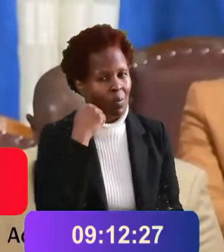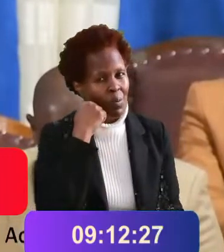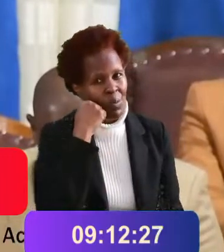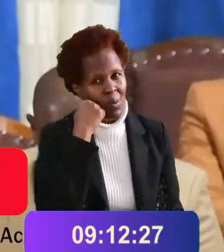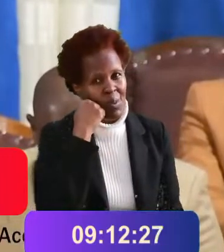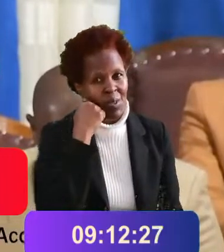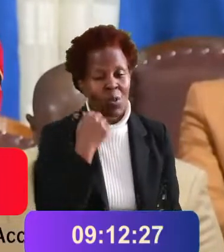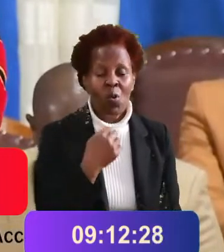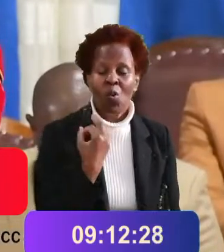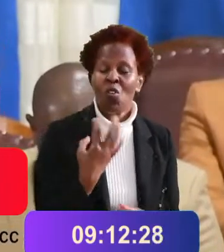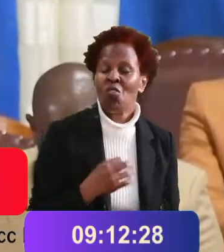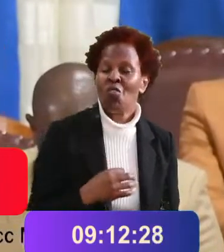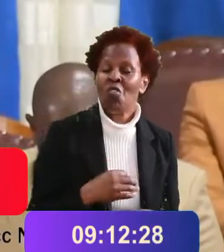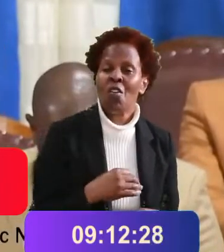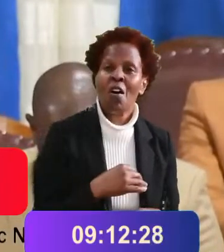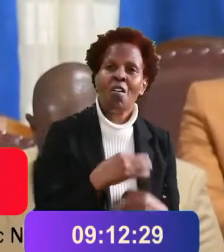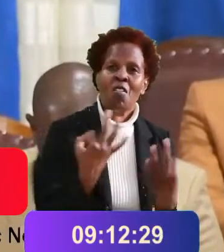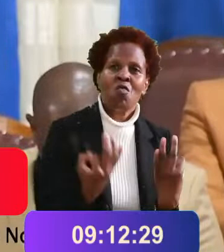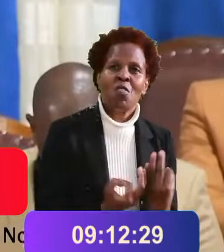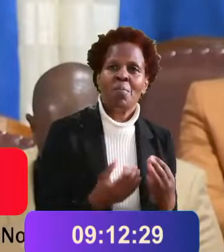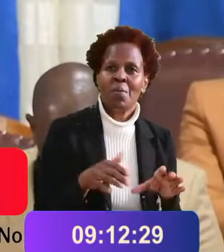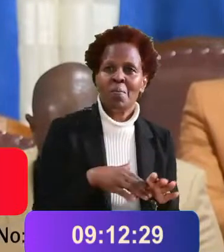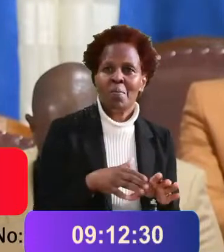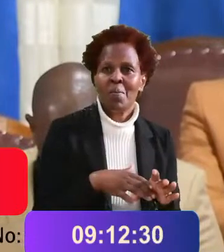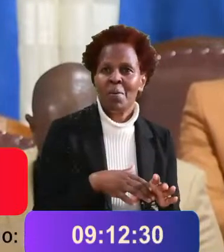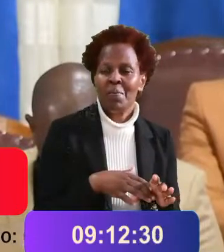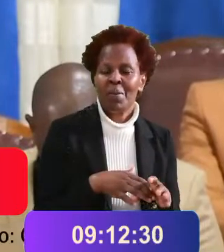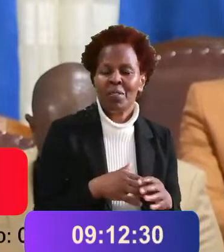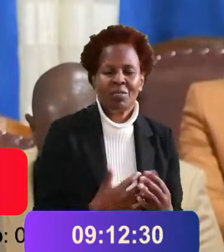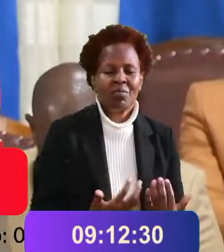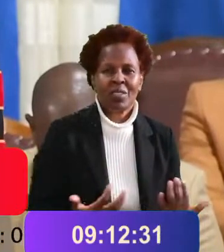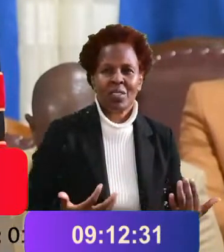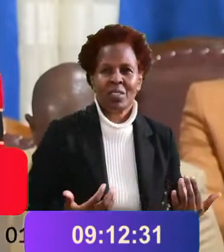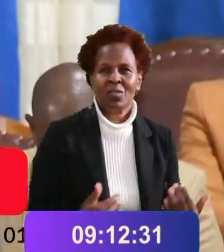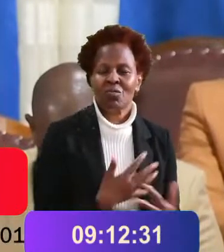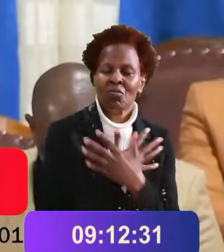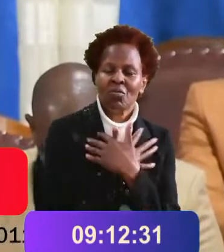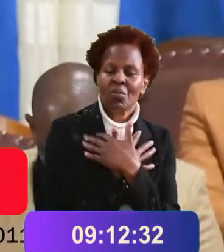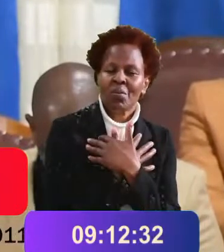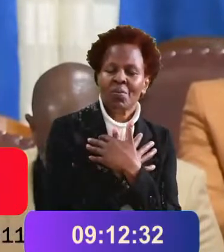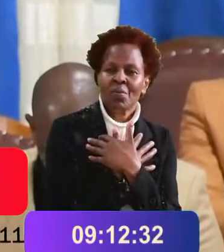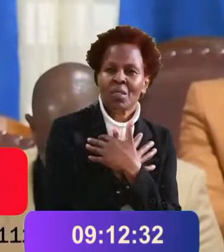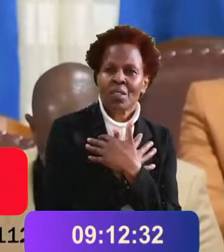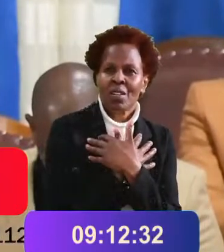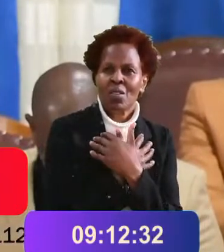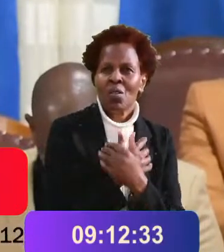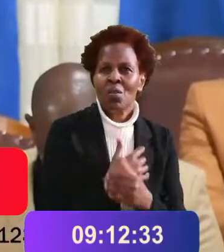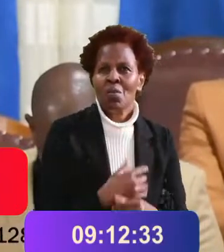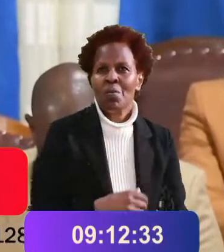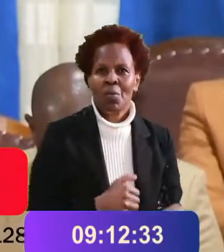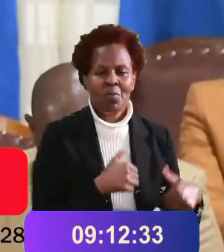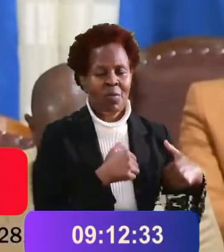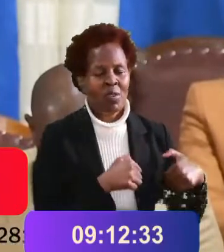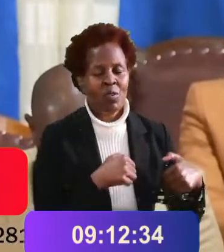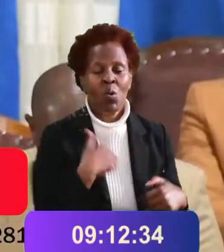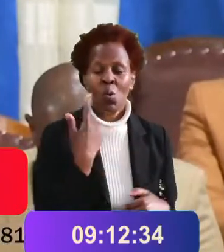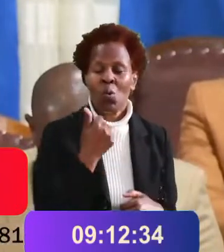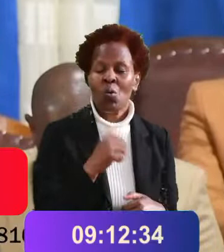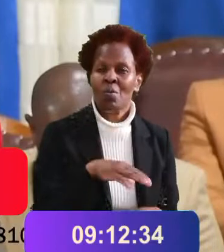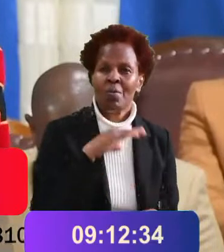mourning a parent, a spouse, a child, a friend, a beloved who has